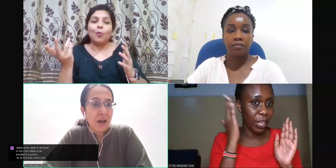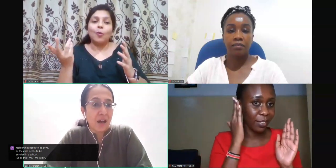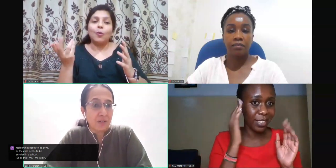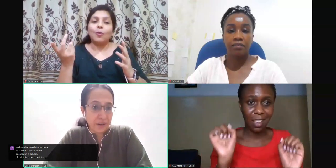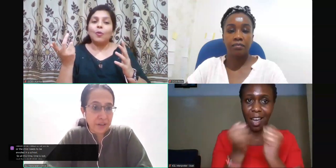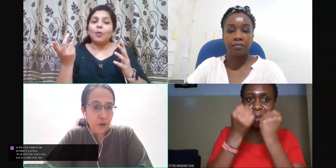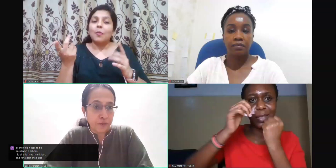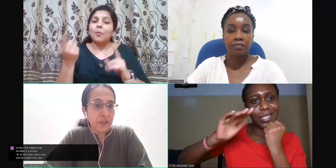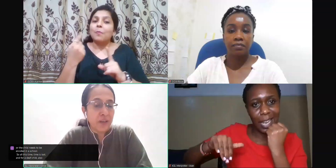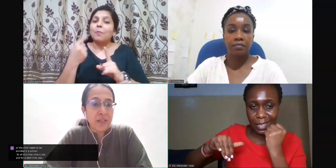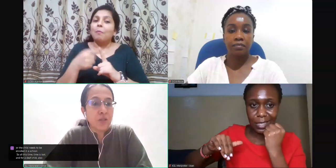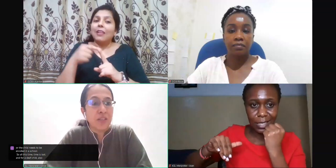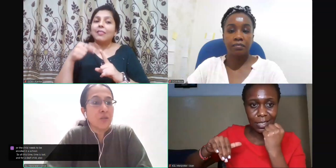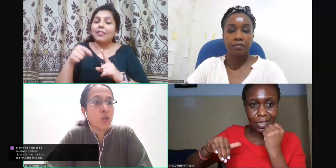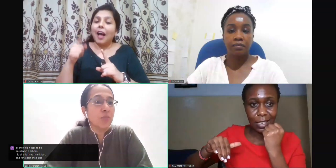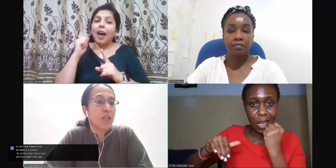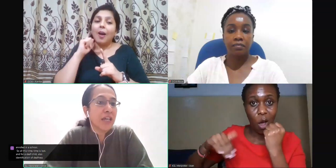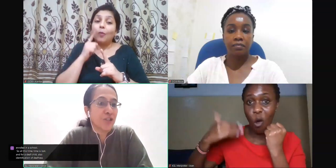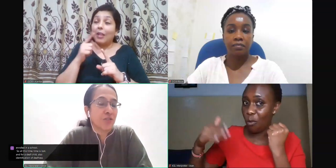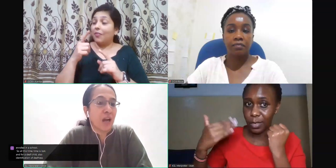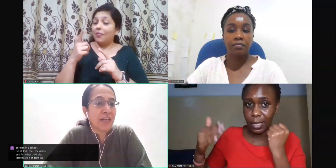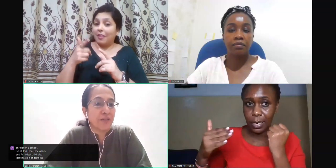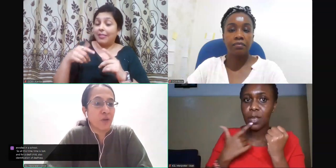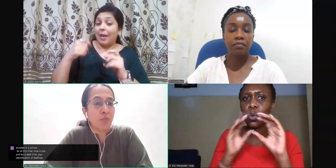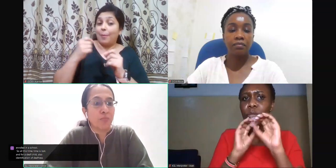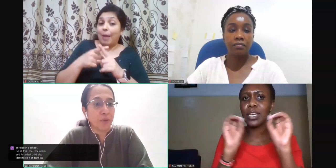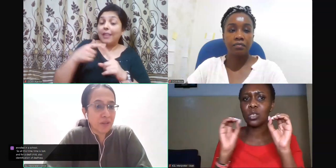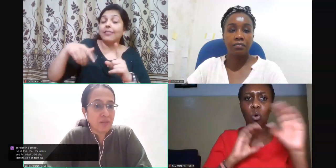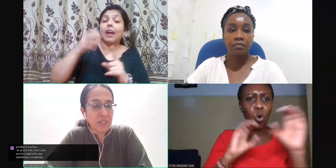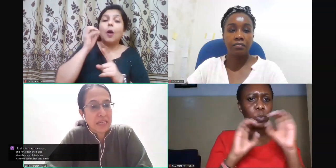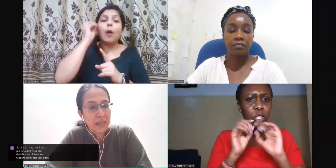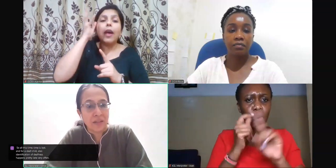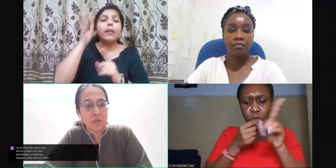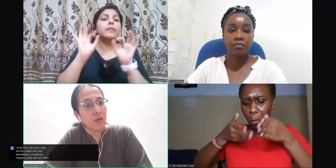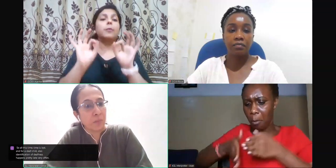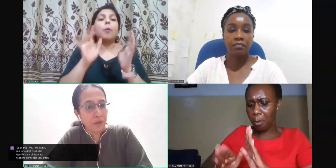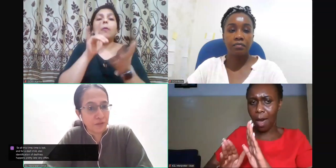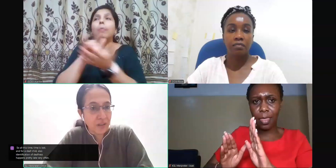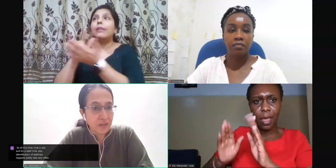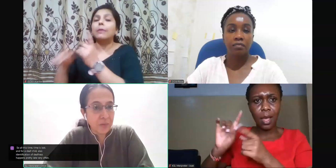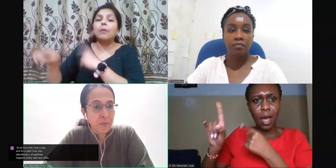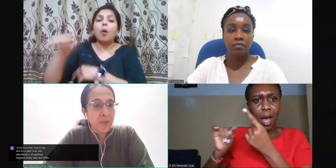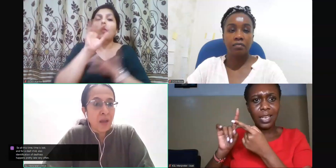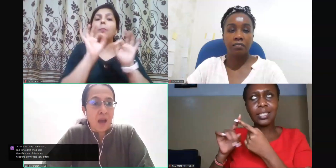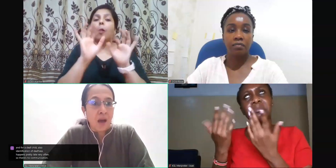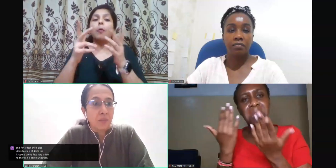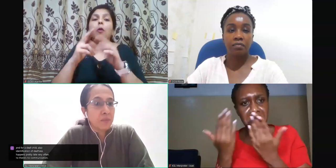late, very often. So there's no communication right from birth till, a couple of